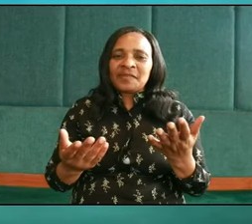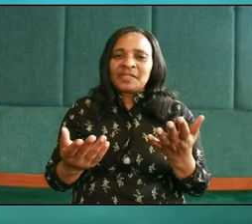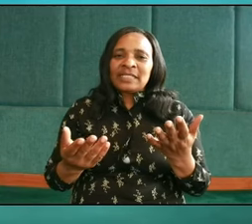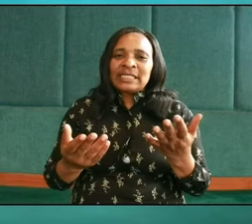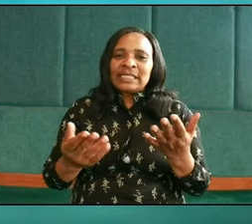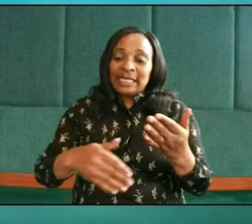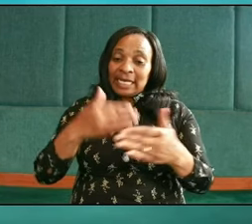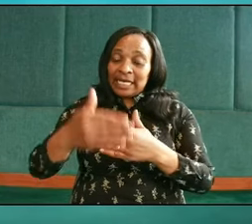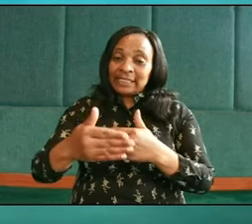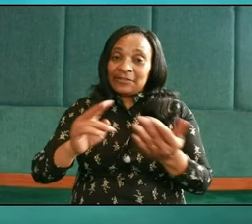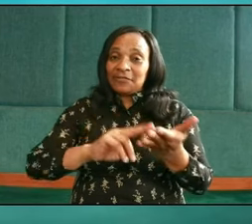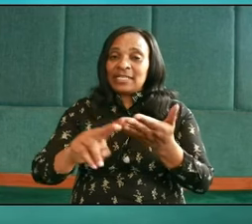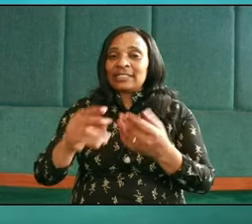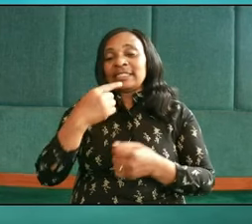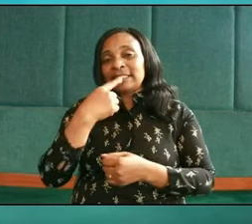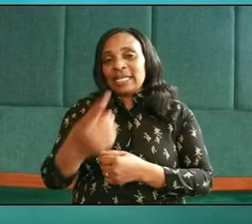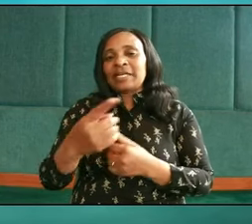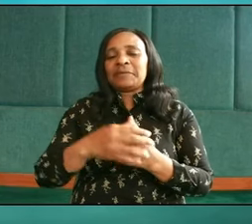saying,